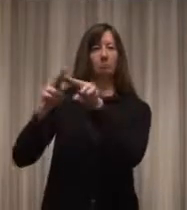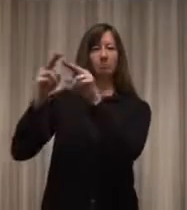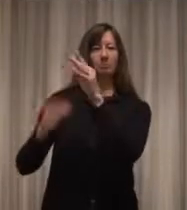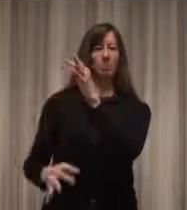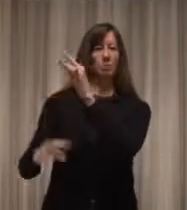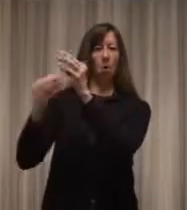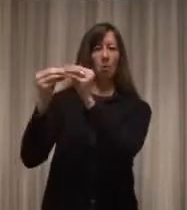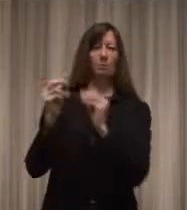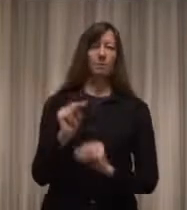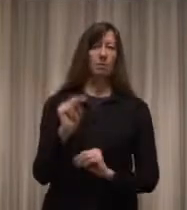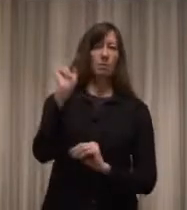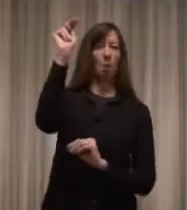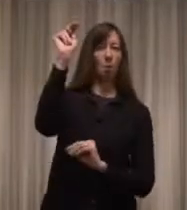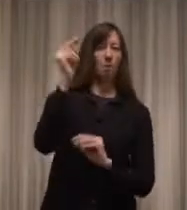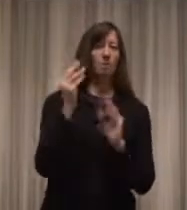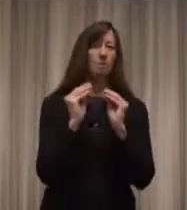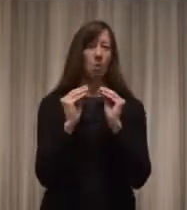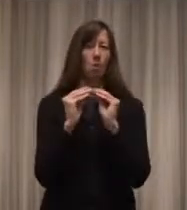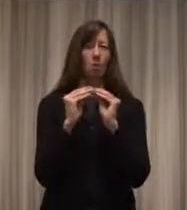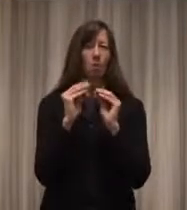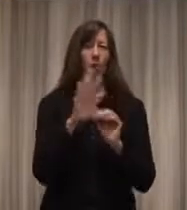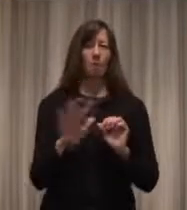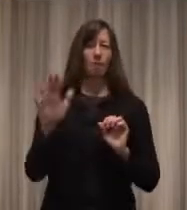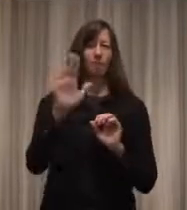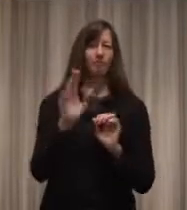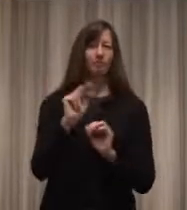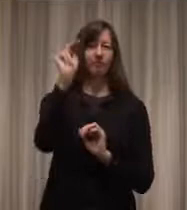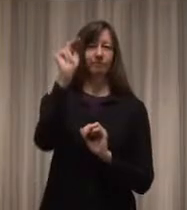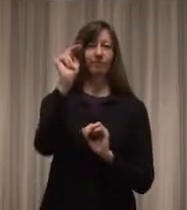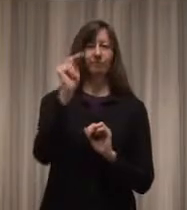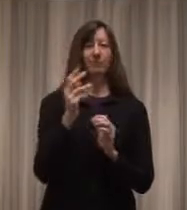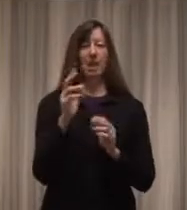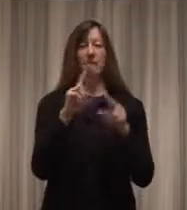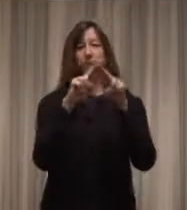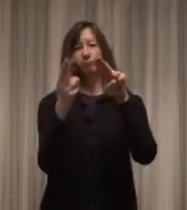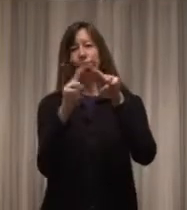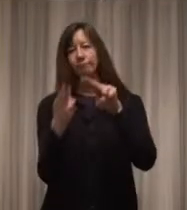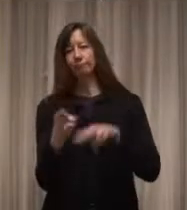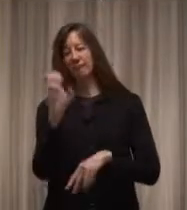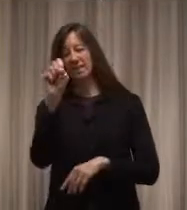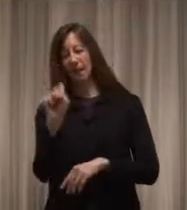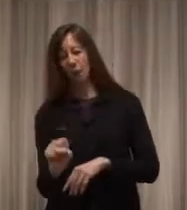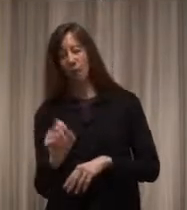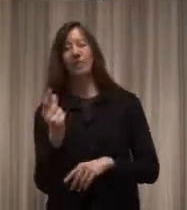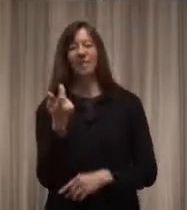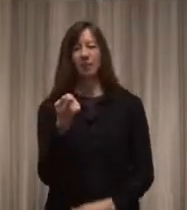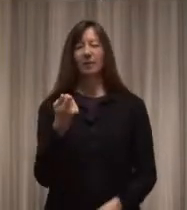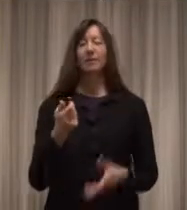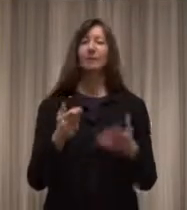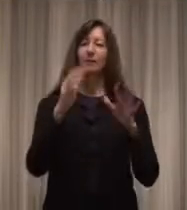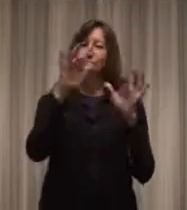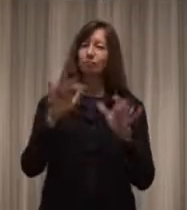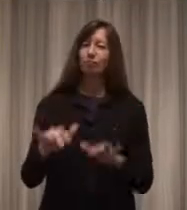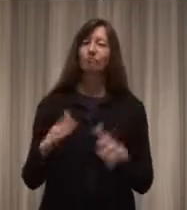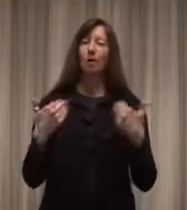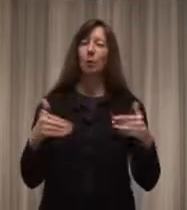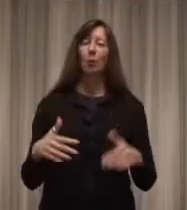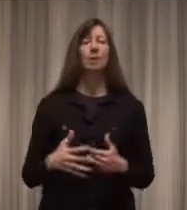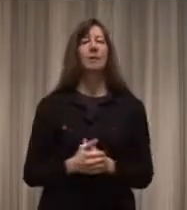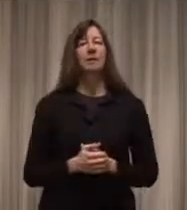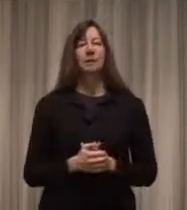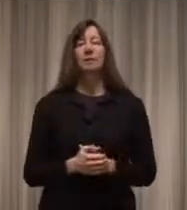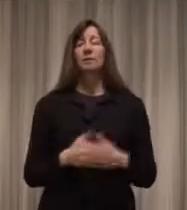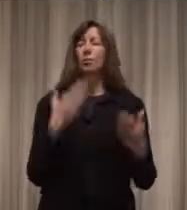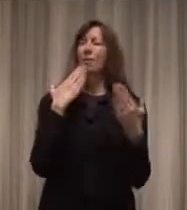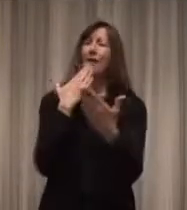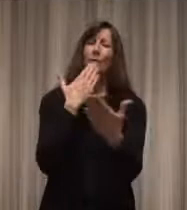and declining as you go south a bit. So again, thank you to everybody that has worked and is working to get us